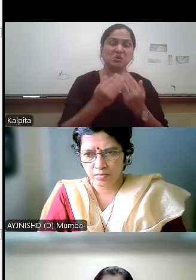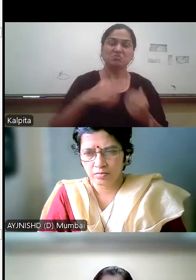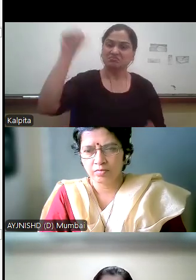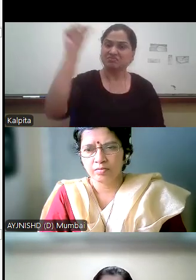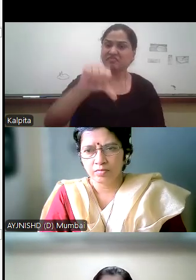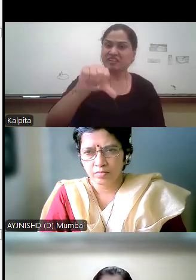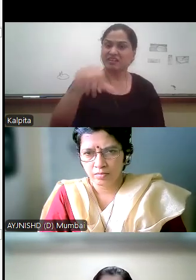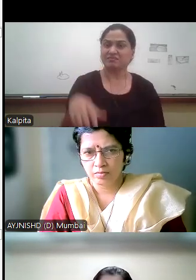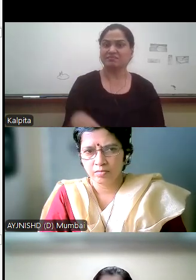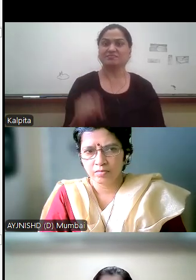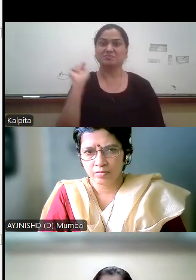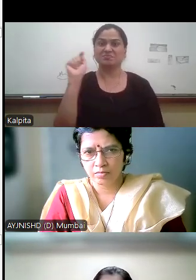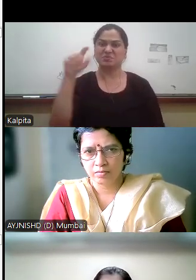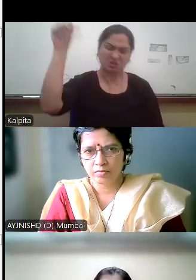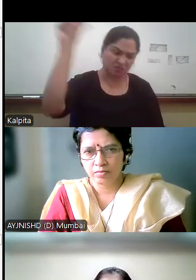affected.